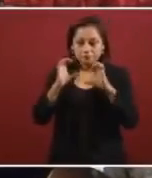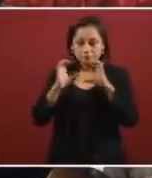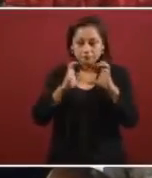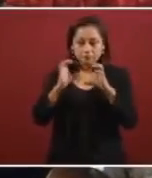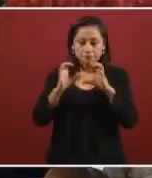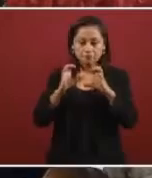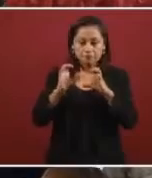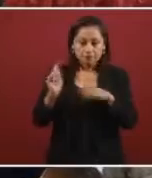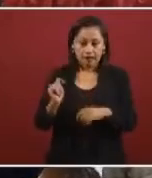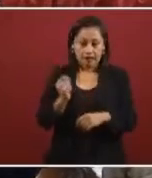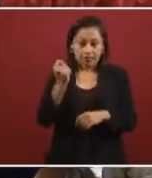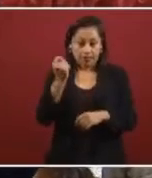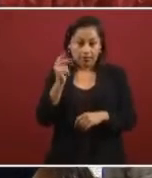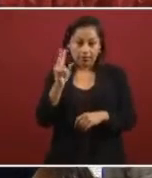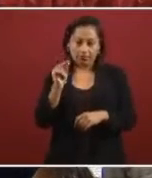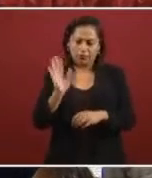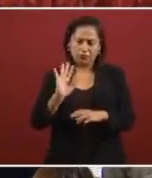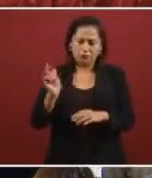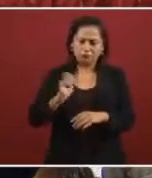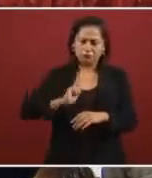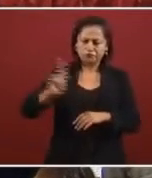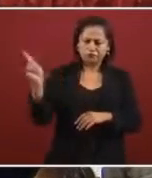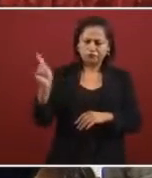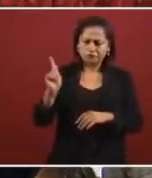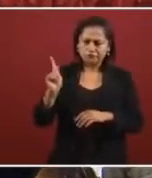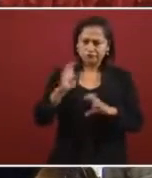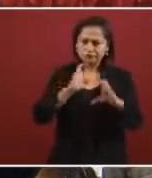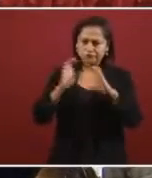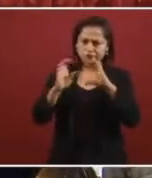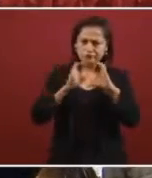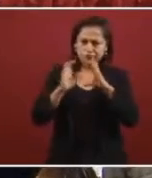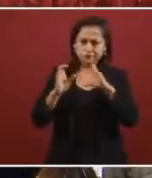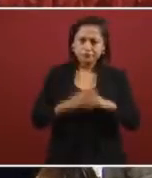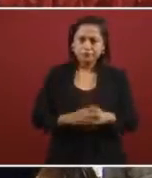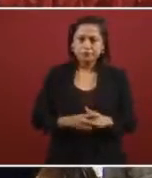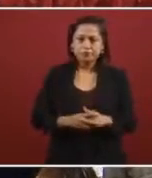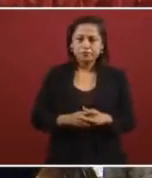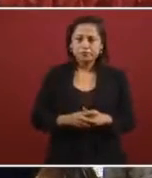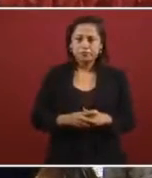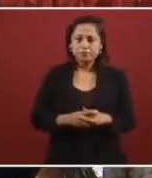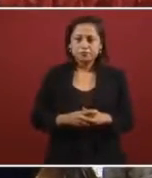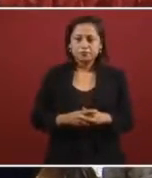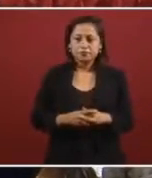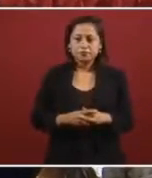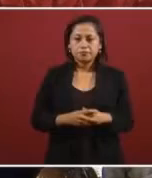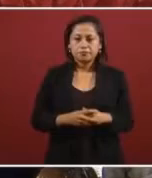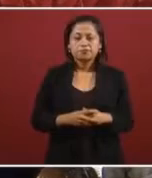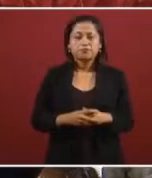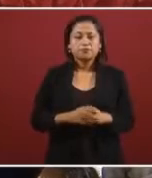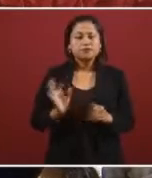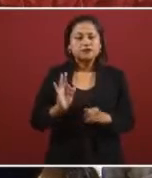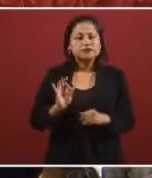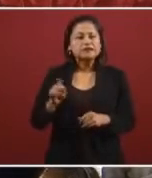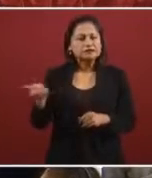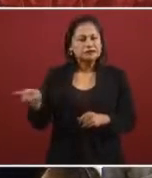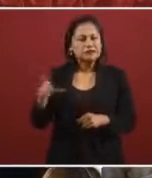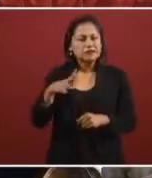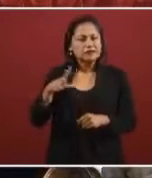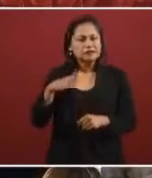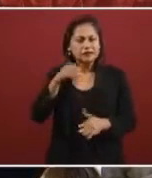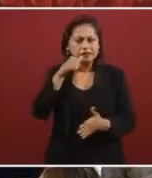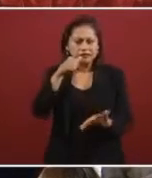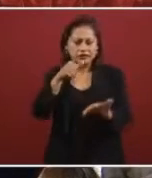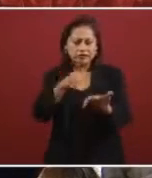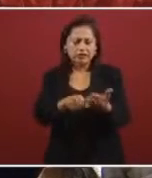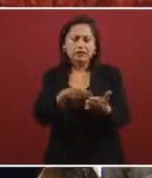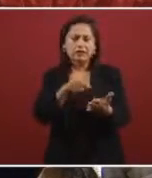Not only technicians, also. a lo mejor encontramos la carta Perhaps we de can Adolfo find the López